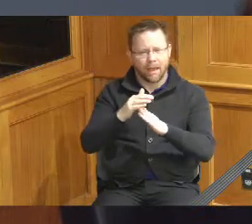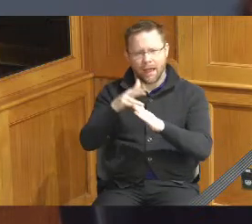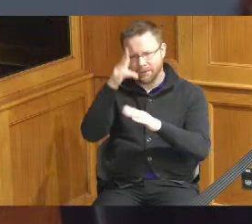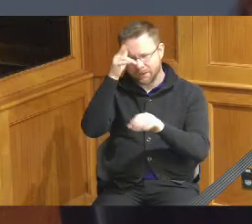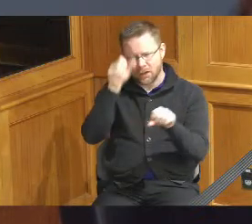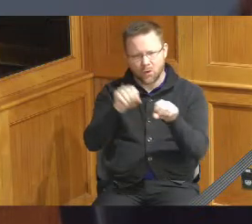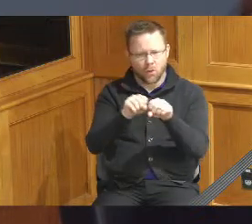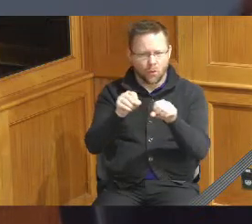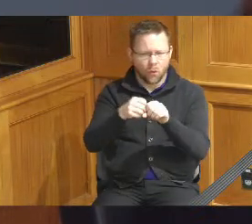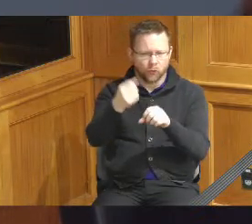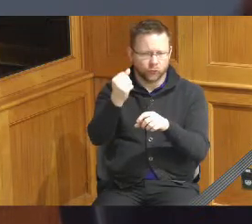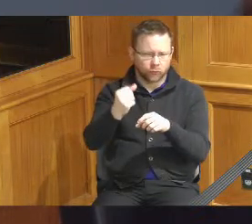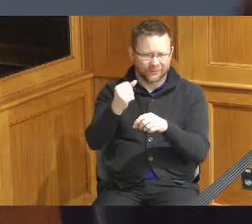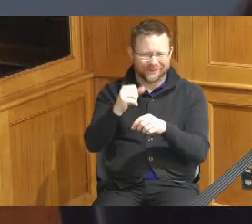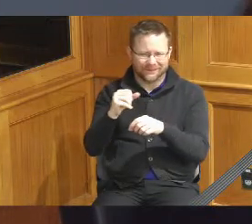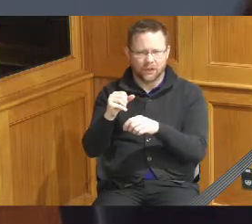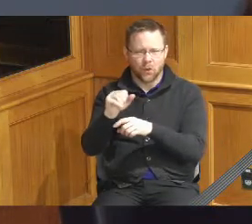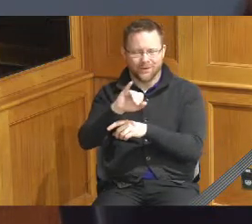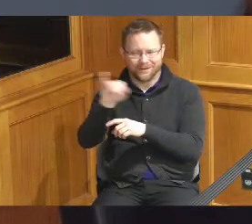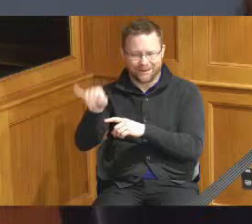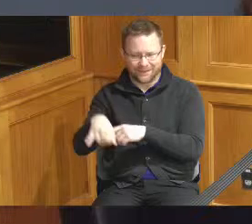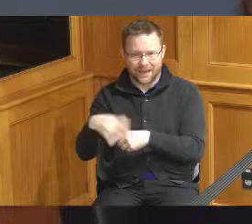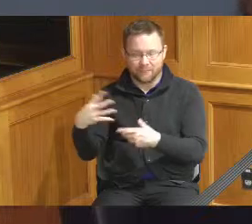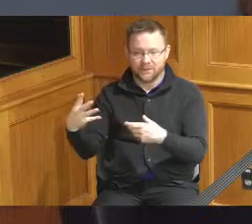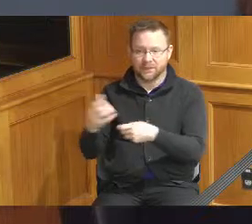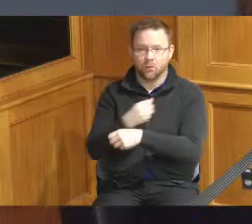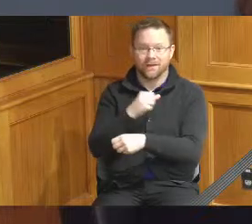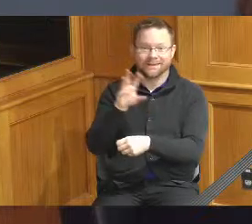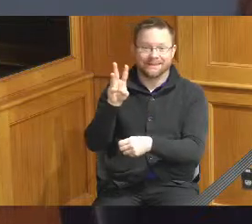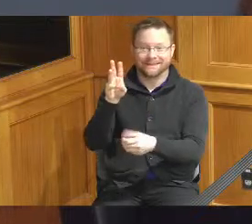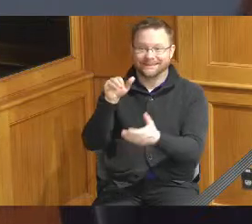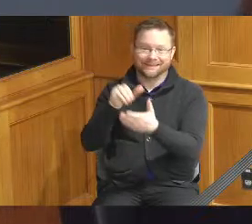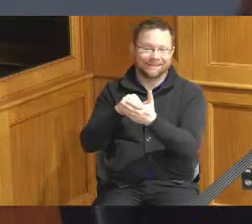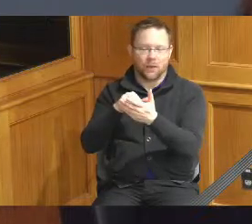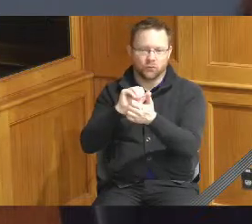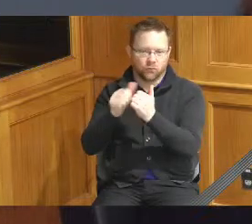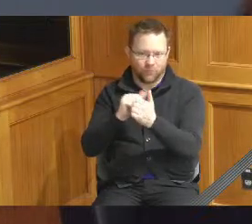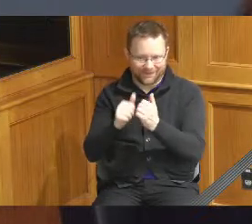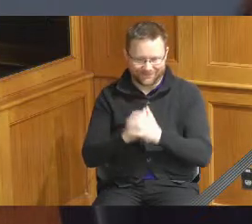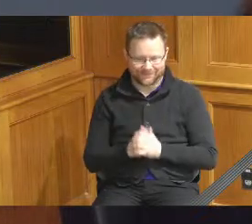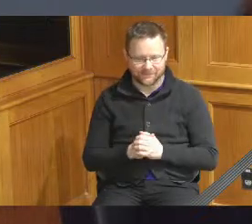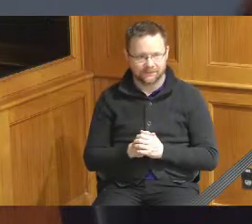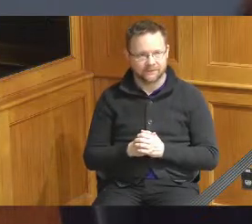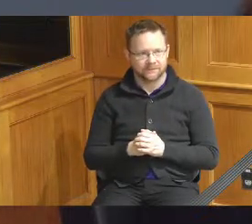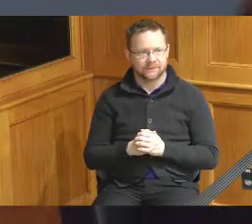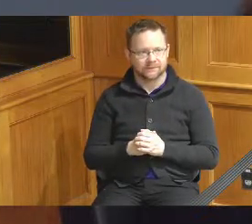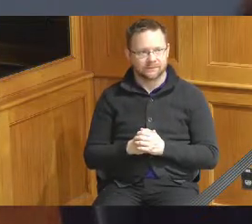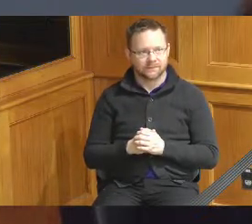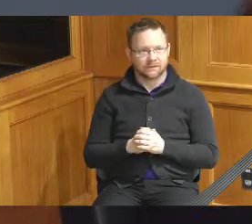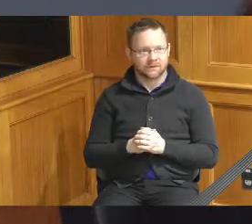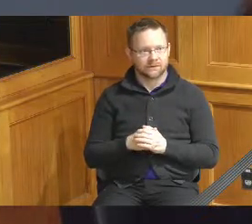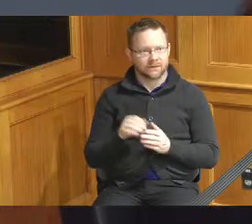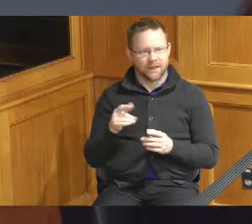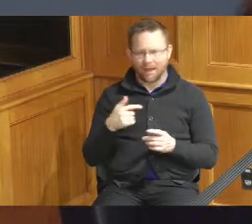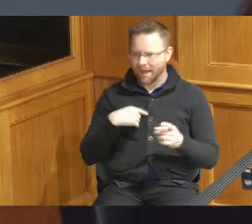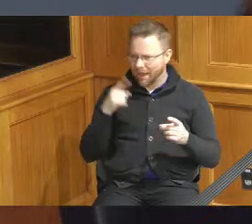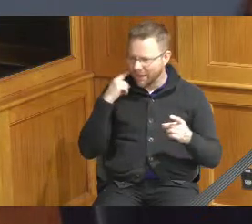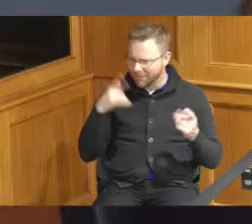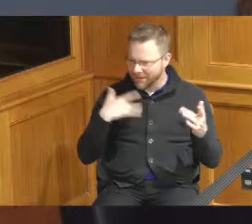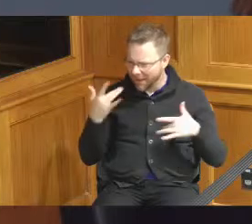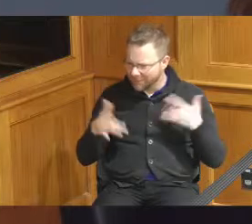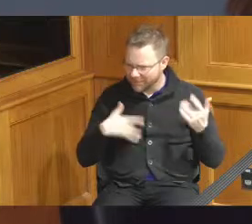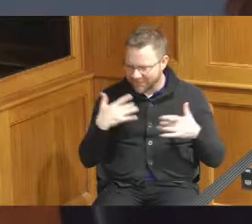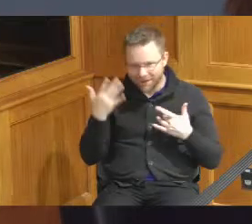in Indianapolis, where he won his 6,000th race. A career milestone. I think I'm excited